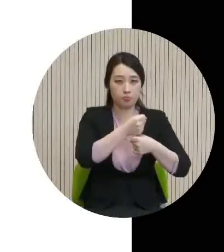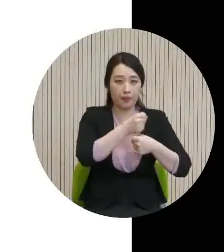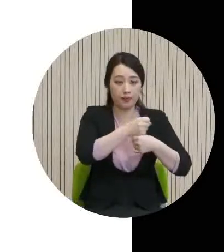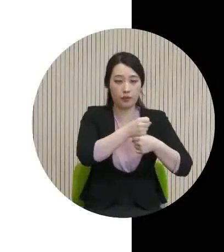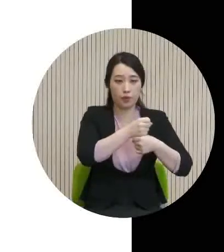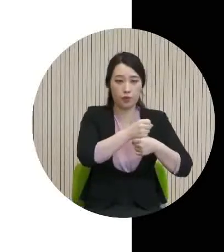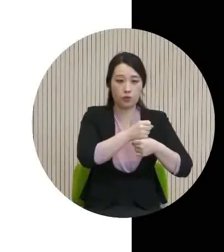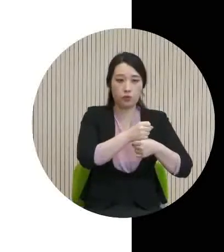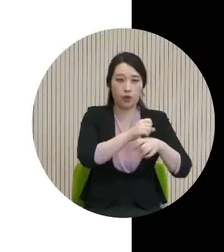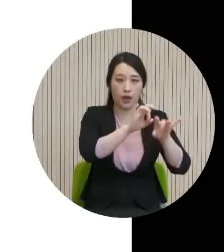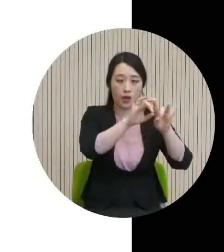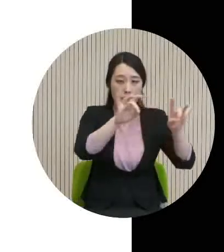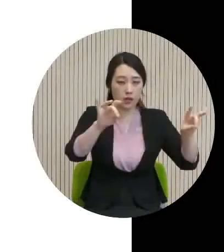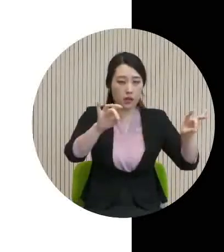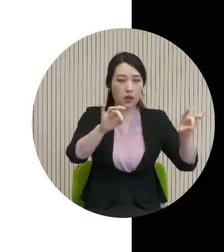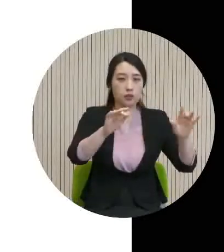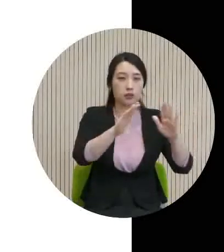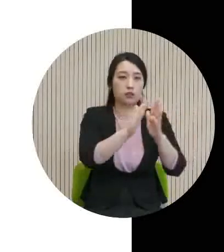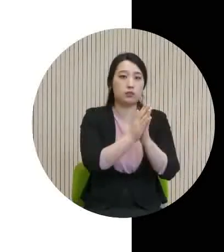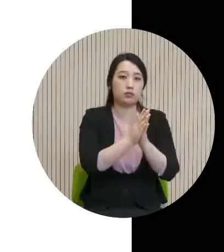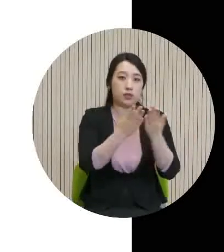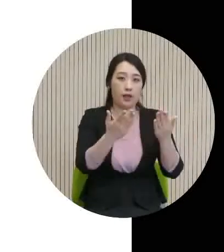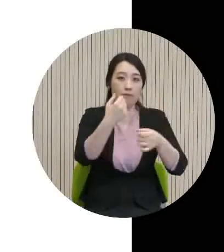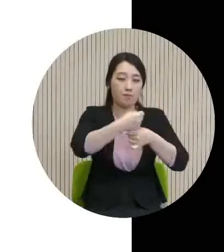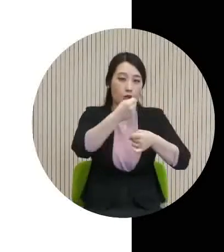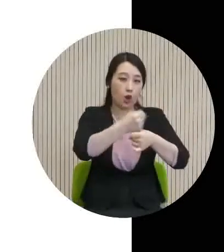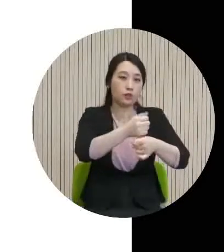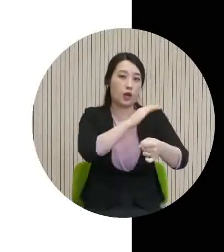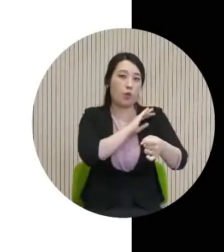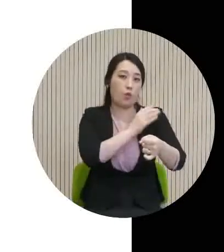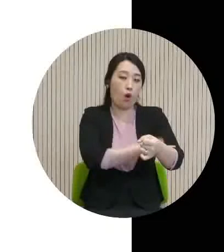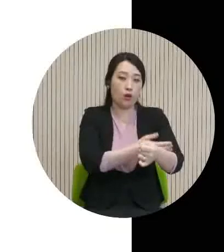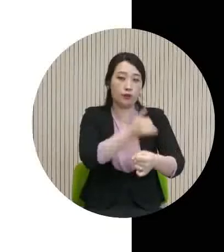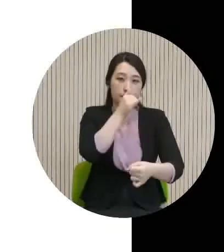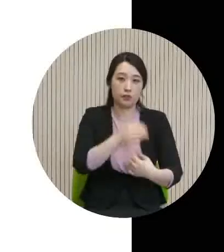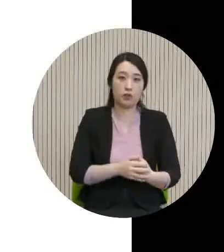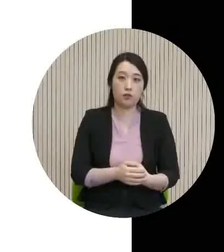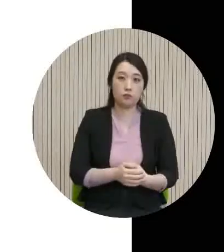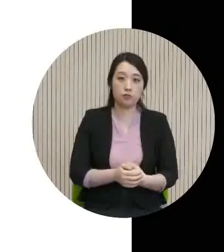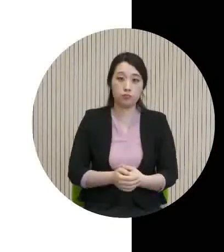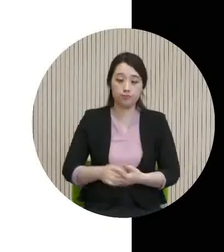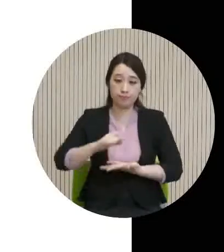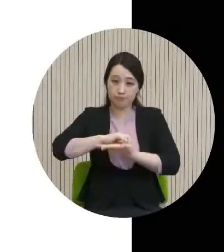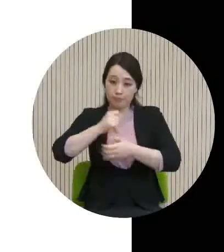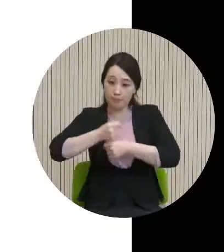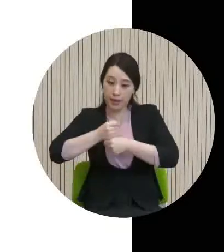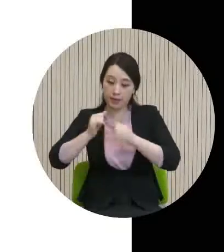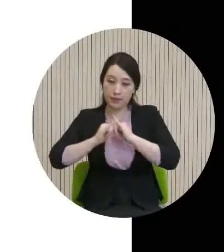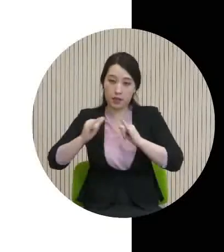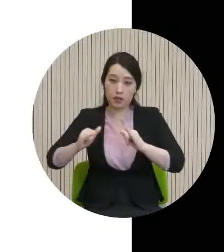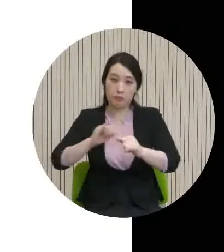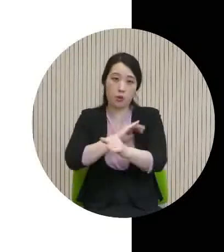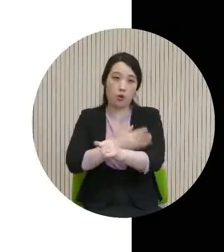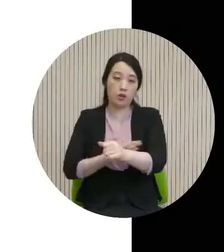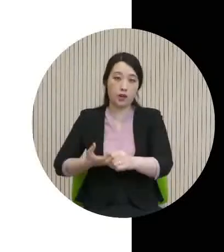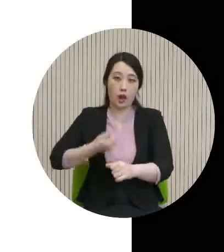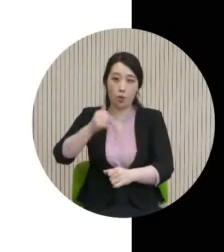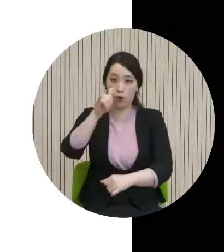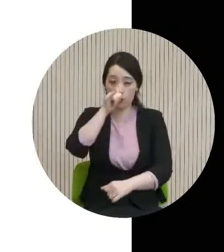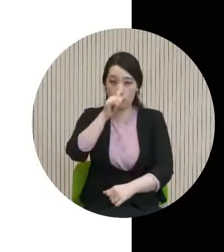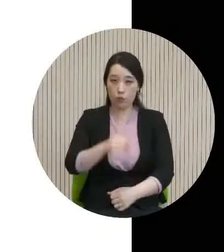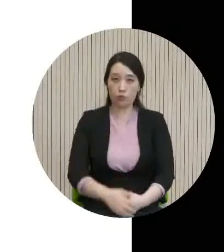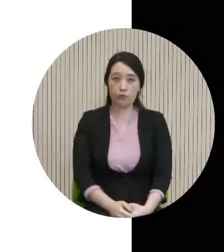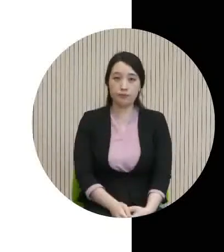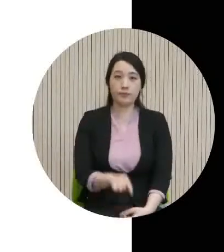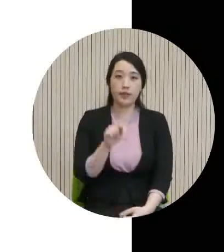by the copyright owner. And if you drill in on these exclusive rights, you will